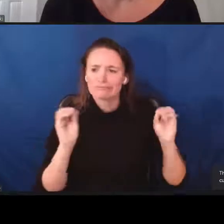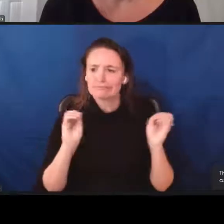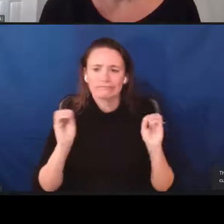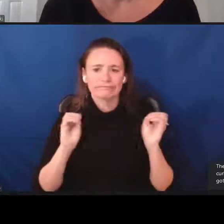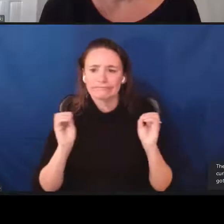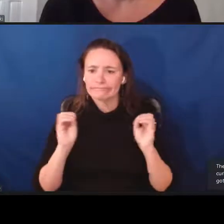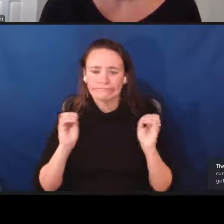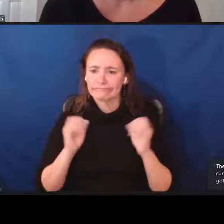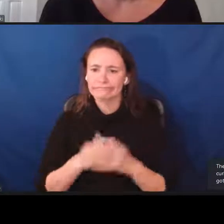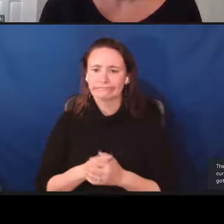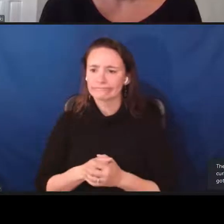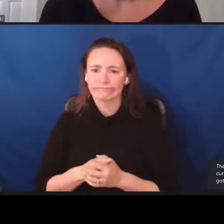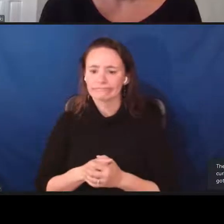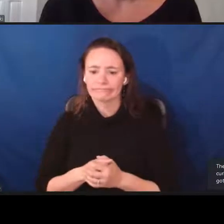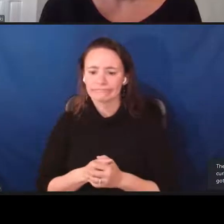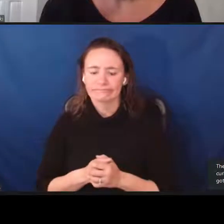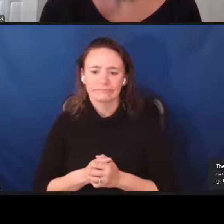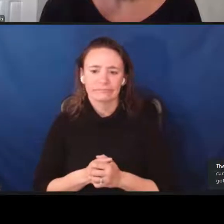riders.